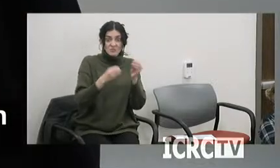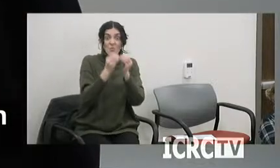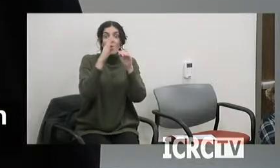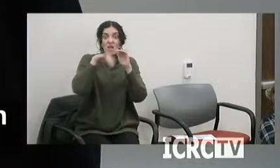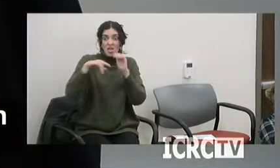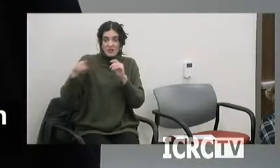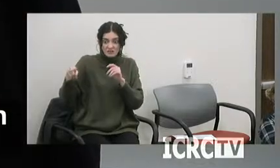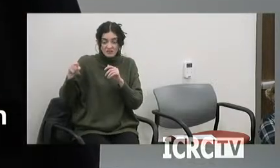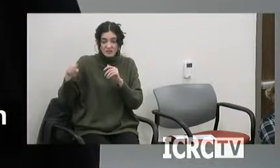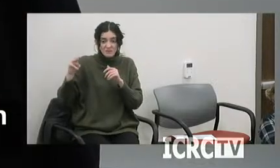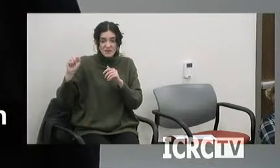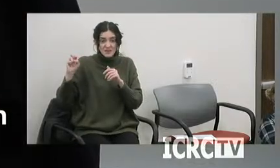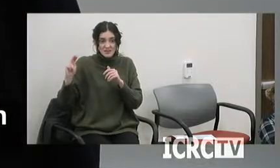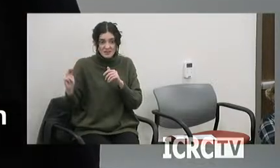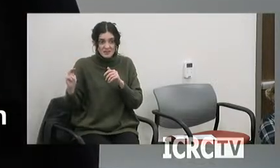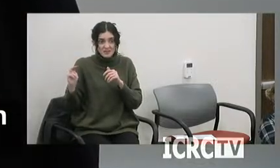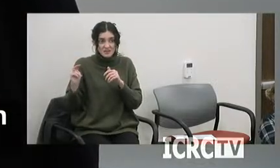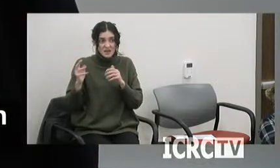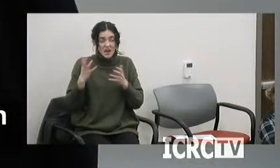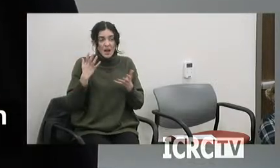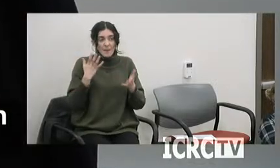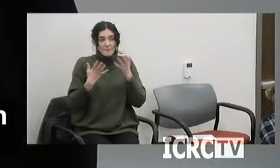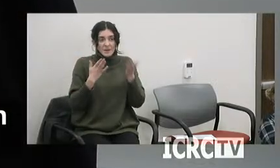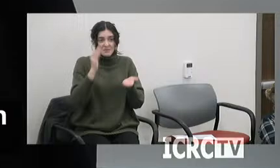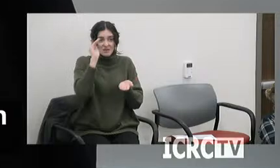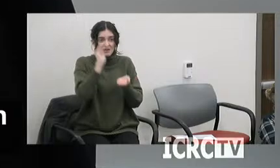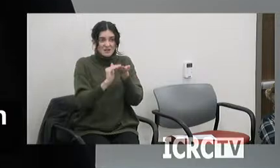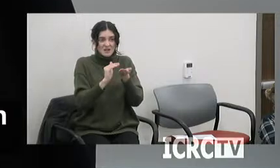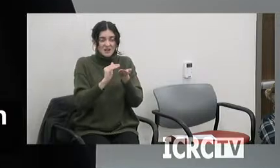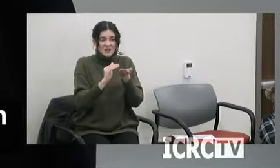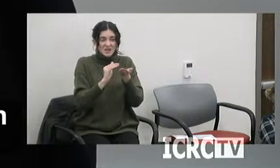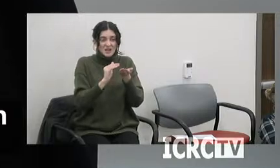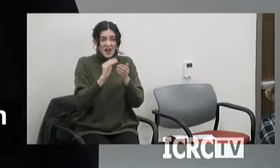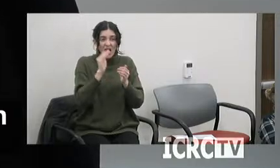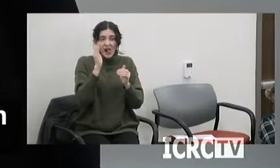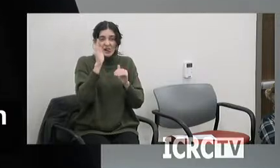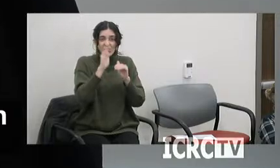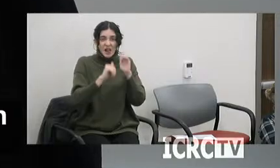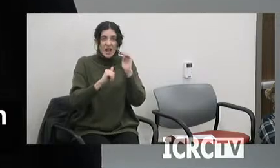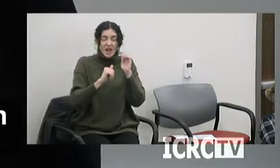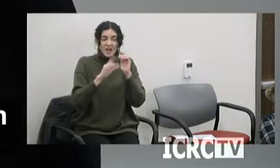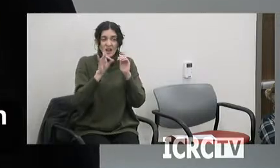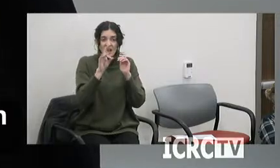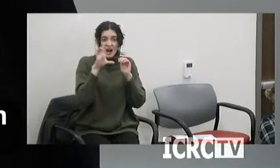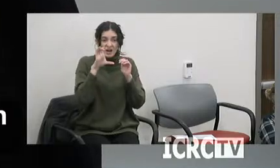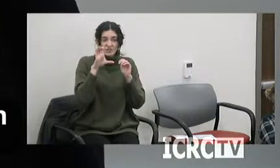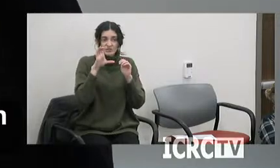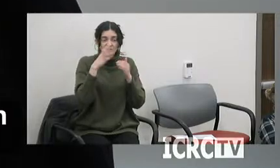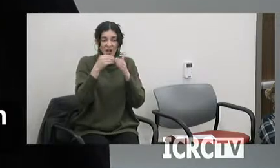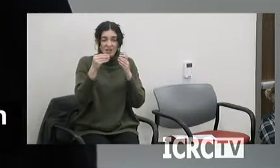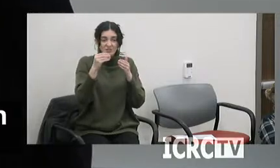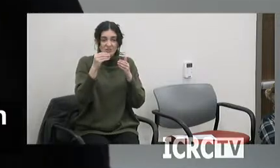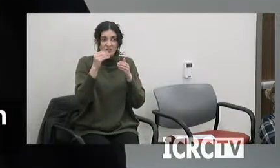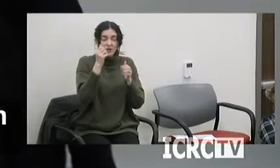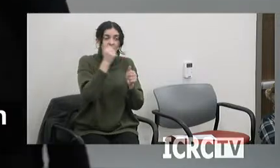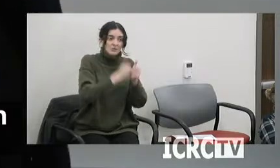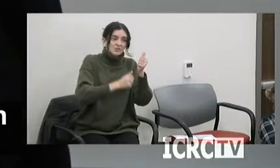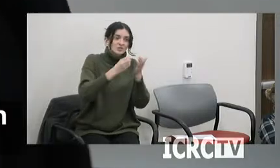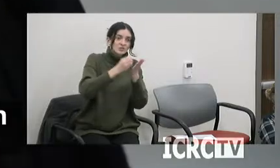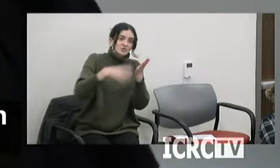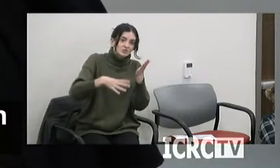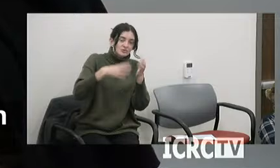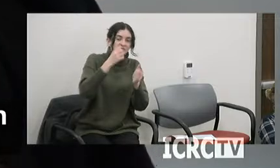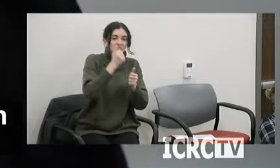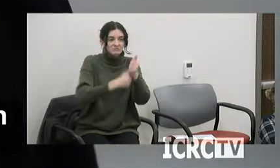get south of $800 per student per year if we brought it in-house, looking at that roughly. But anyway, I'd love to hear your